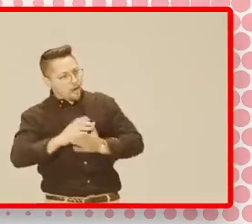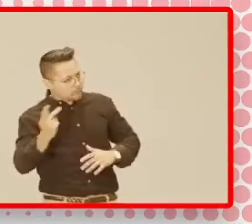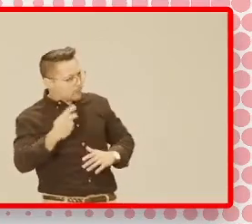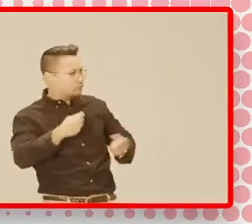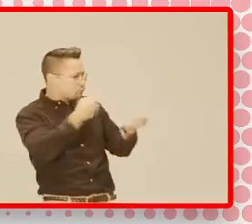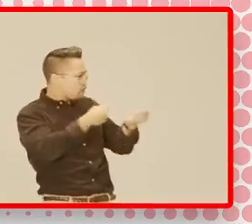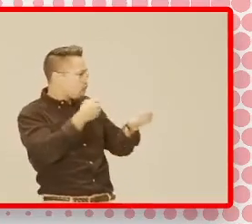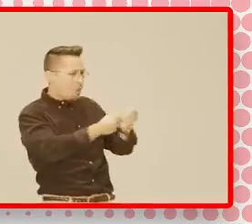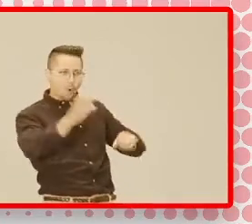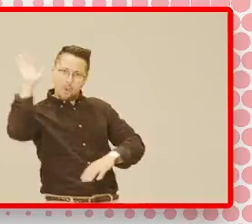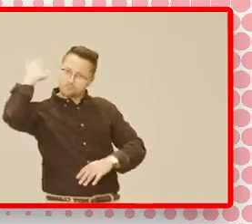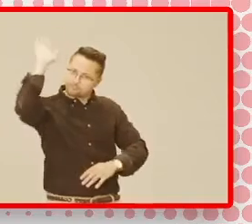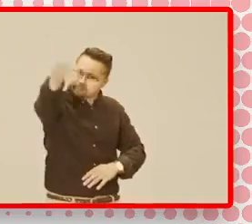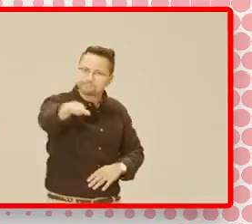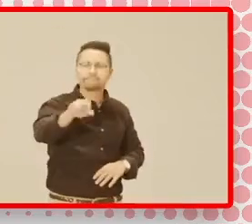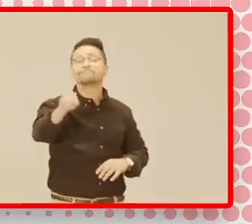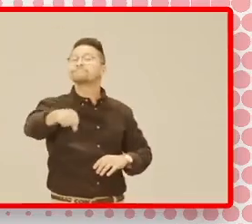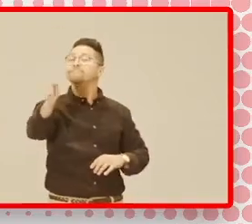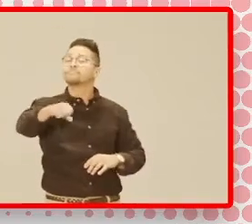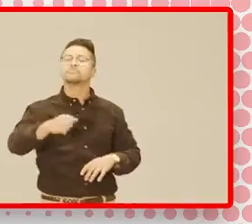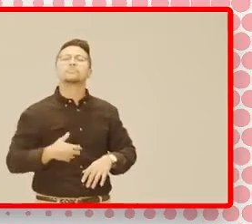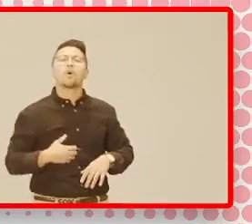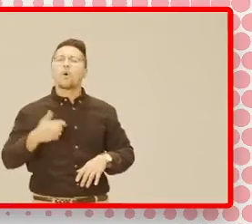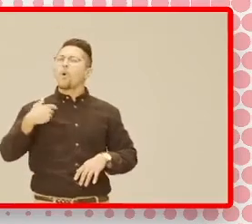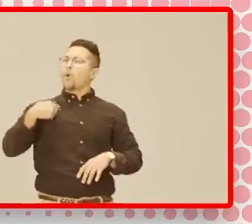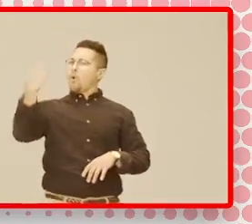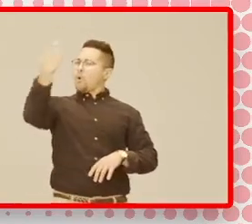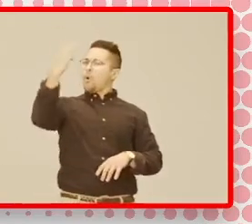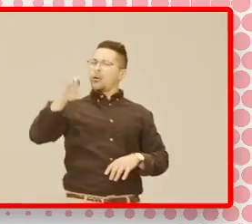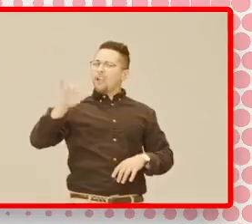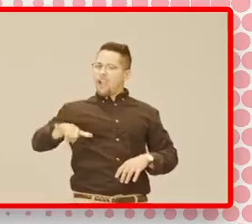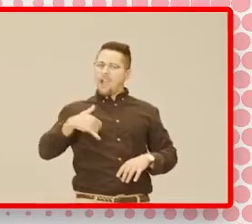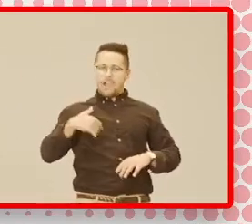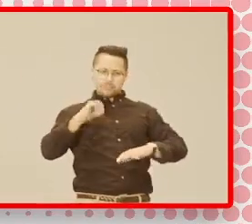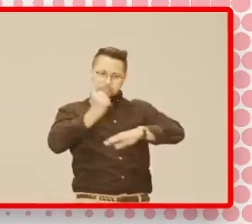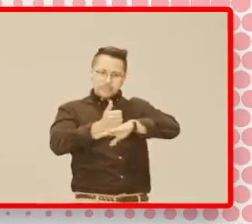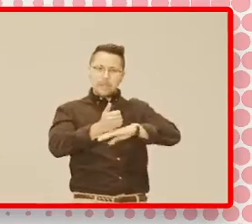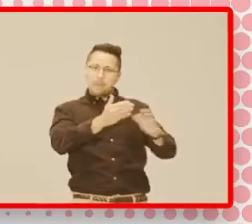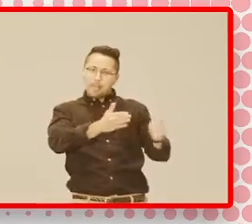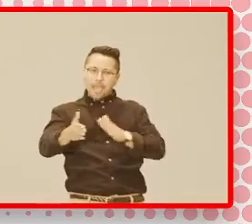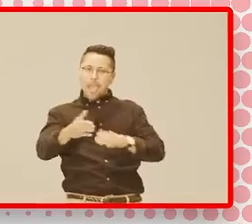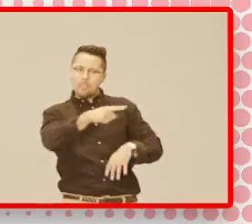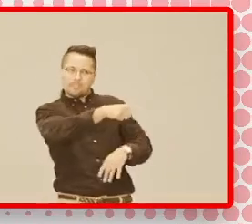way. And we realized that we had to build a plan that was really simple for him.